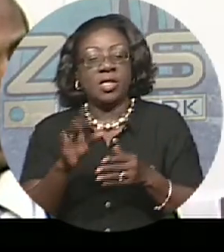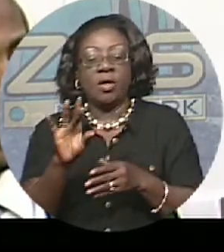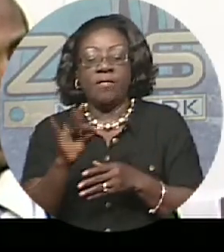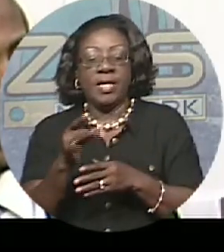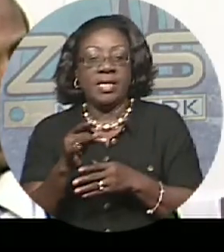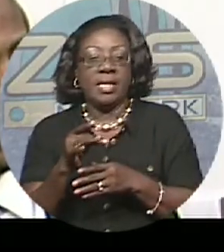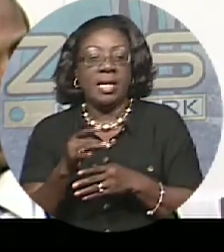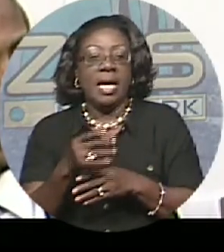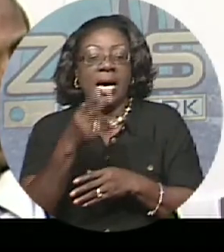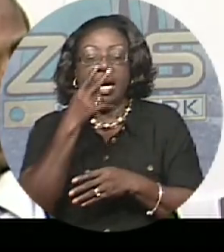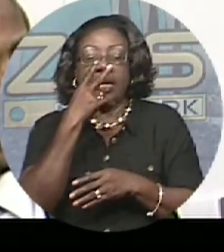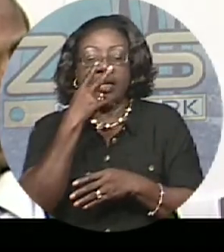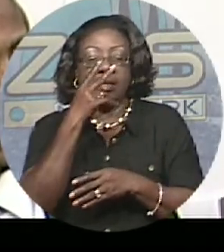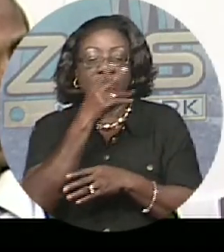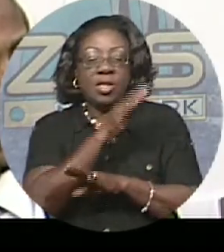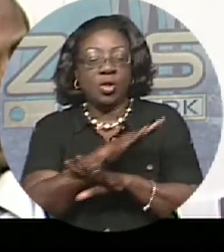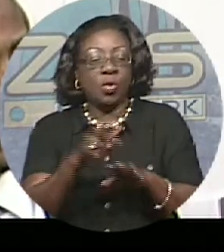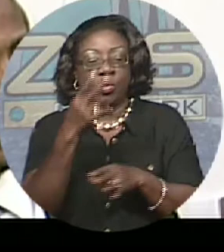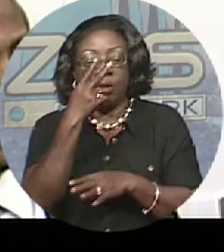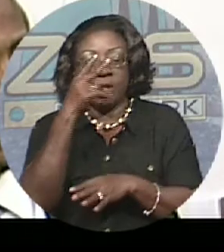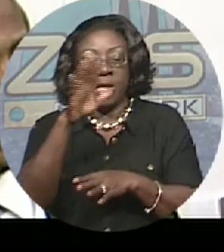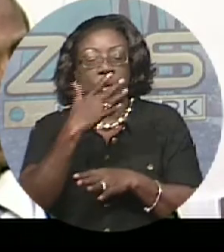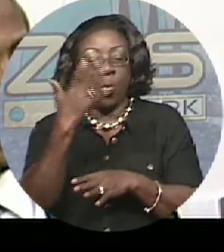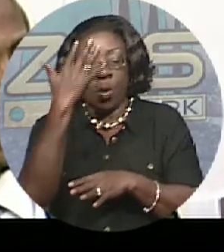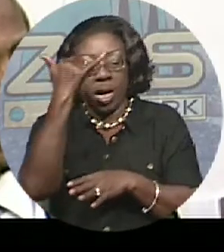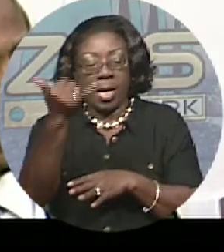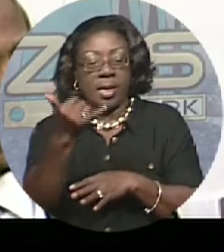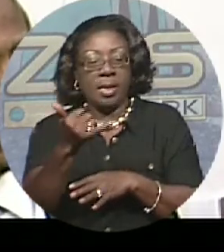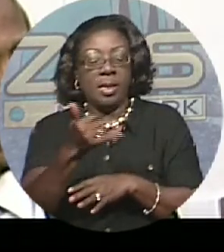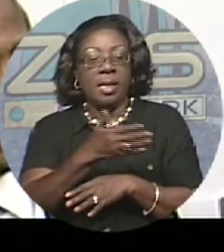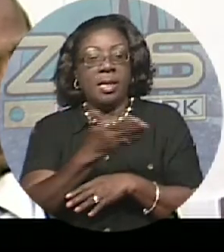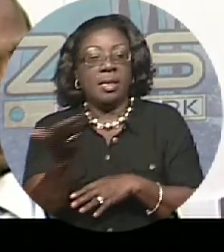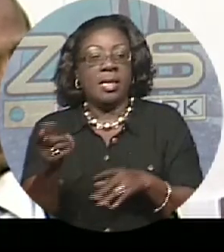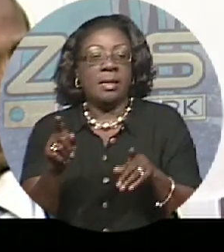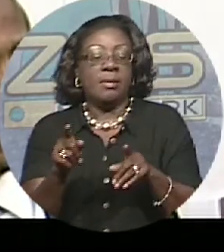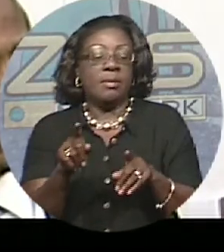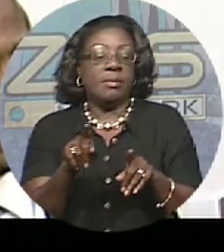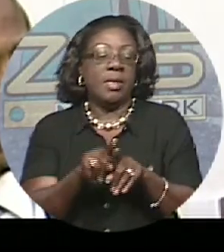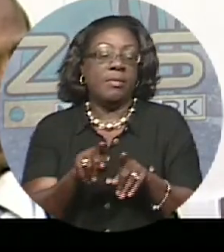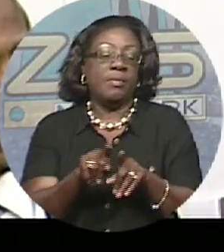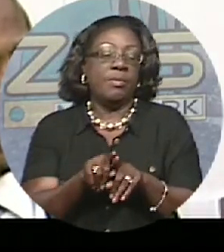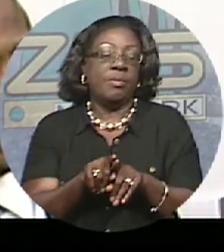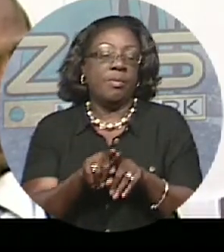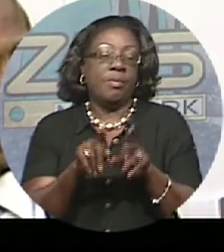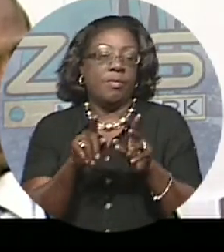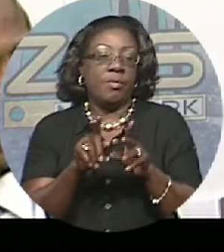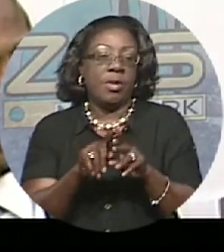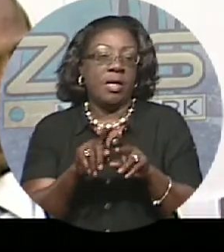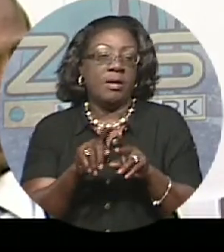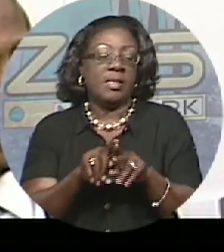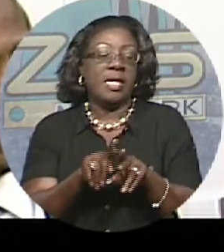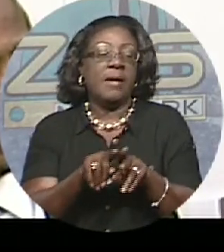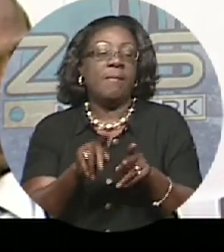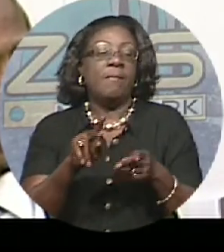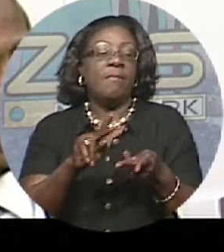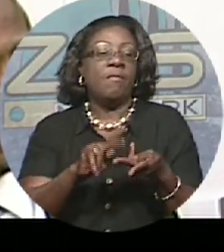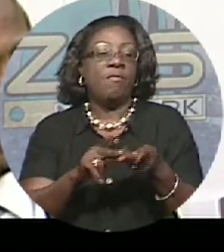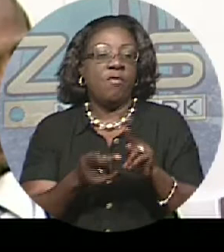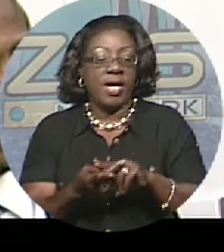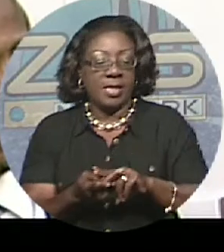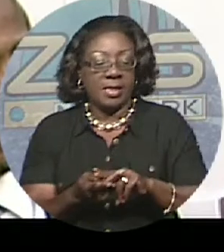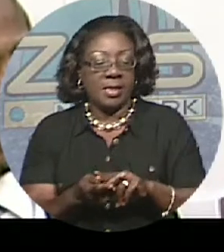And I see no reason why their peers should not be involved in the process